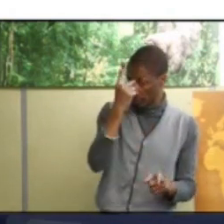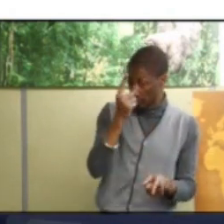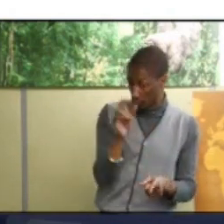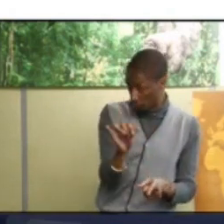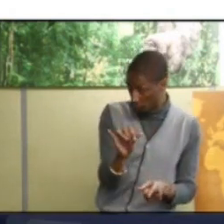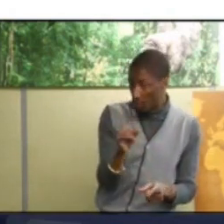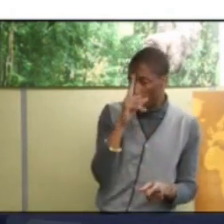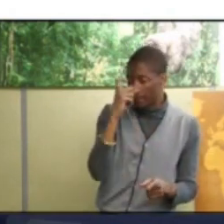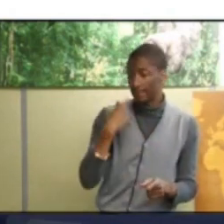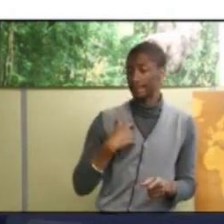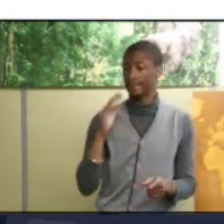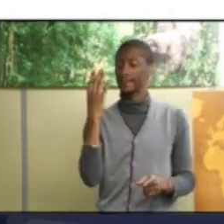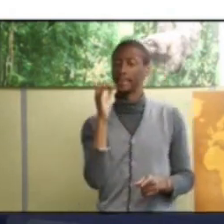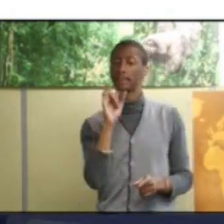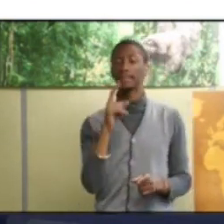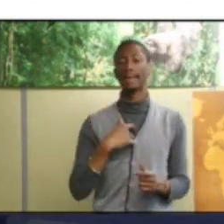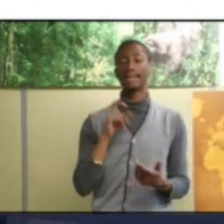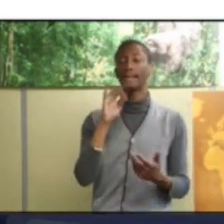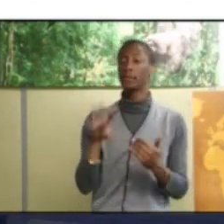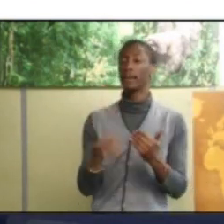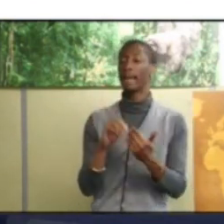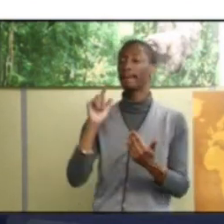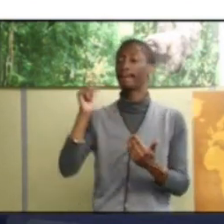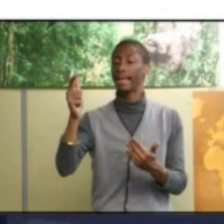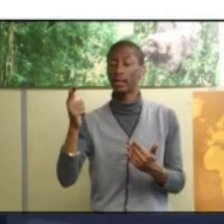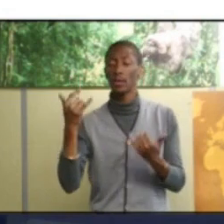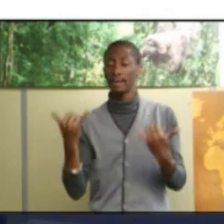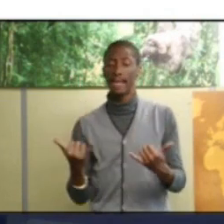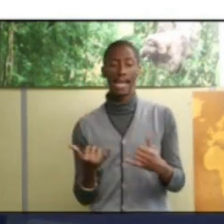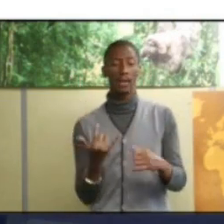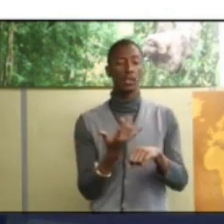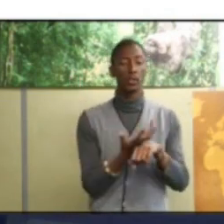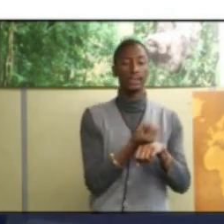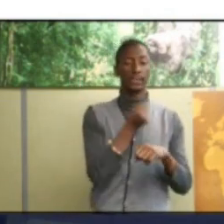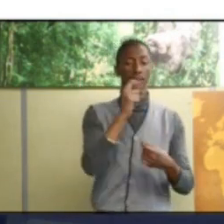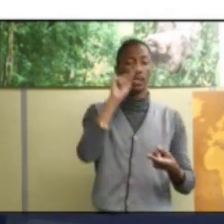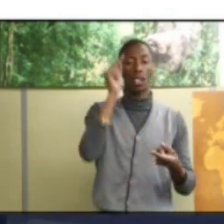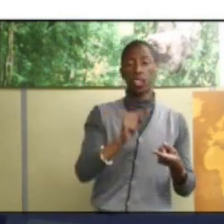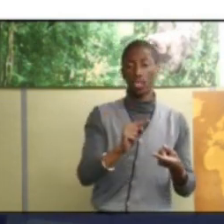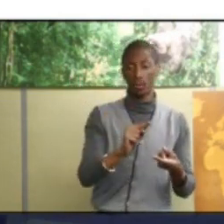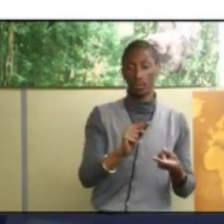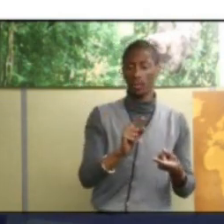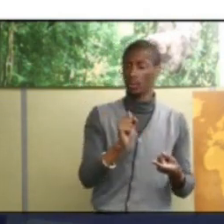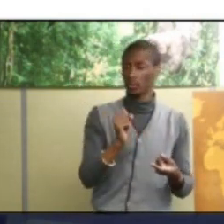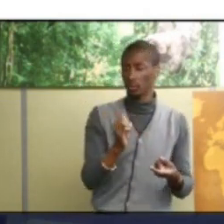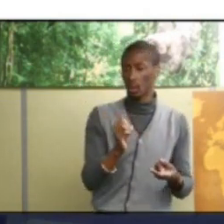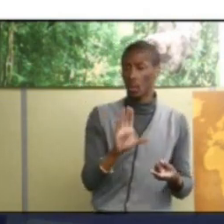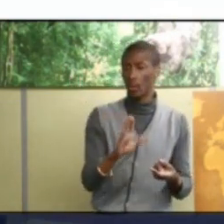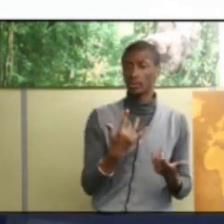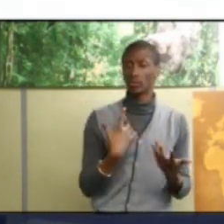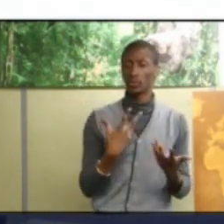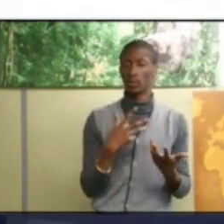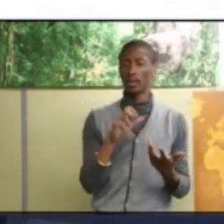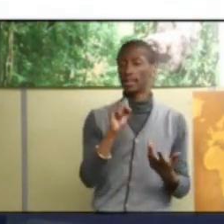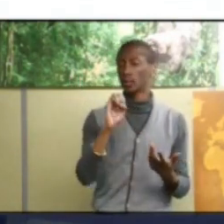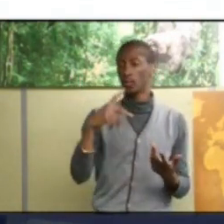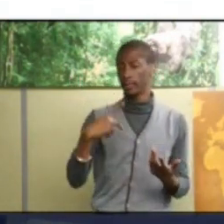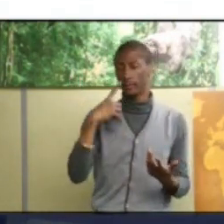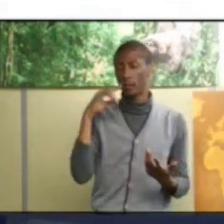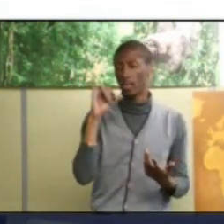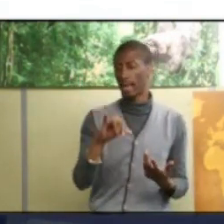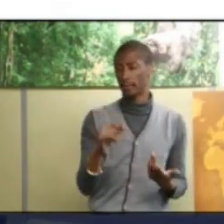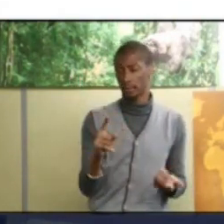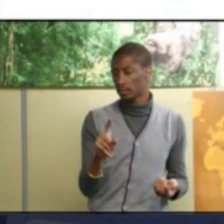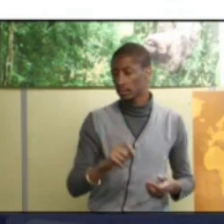kind of sounded like you said, well, if you add this later down the line, then now your contingency goes from 10 to 5%. So, what's your standard operating practice there?